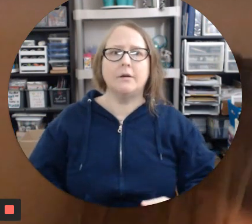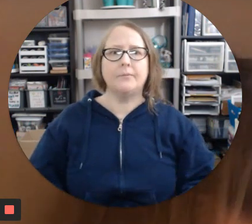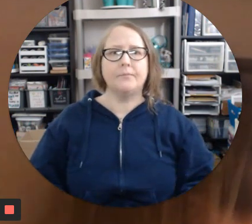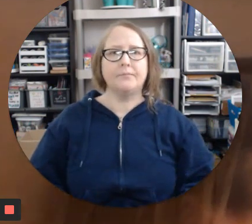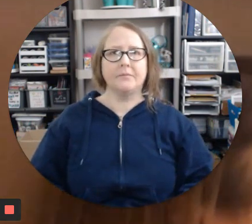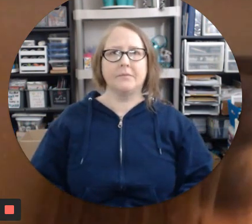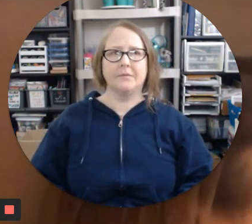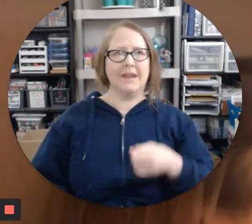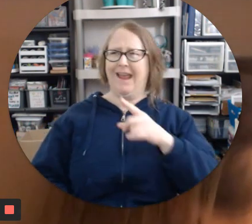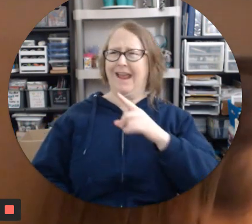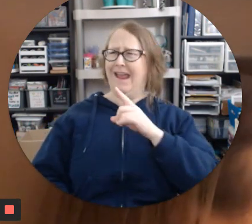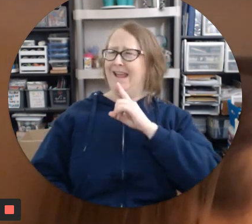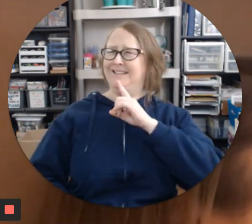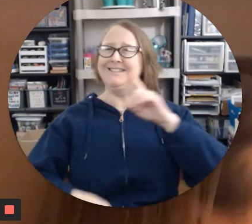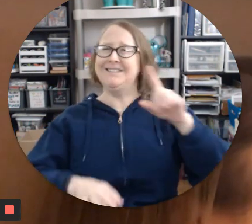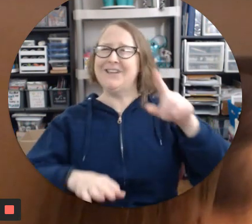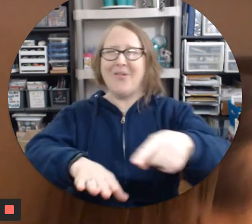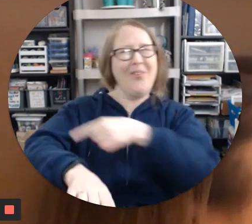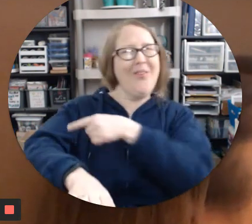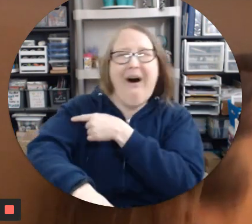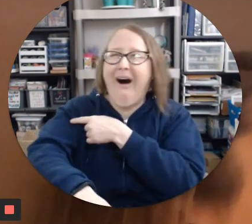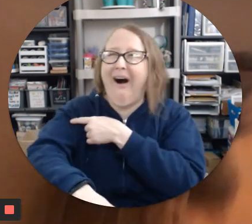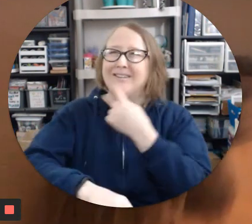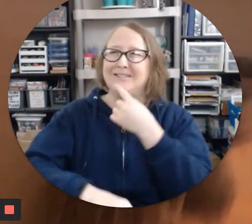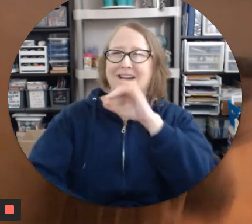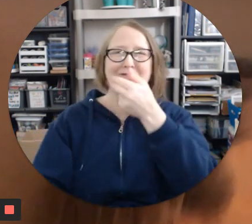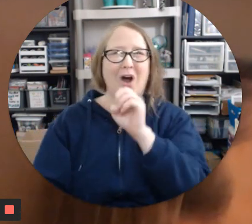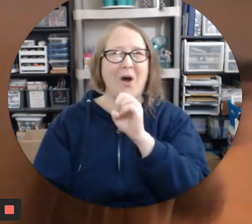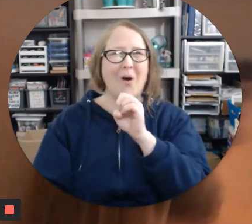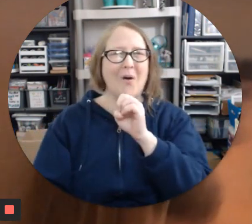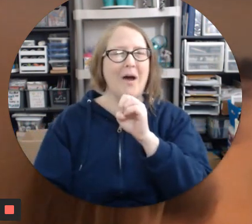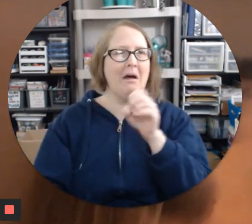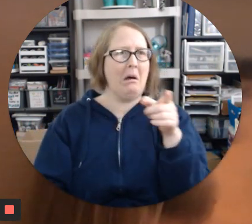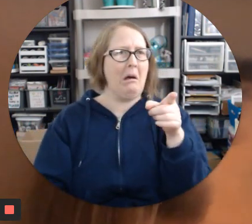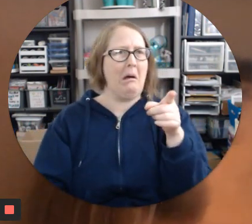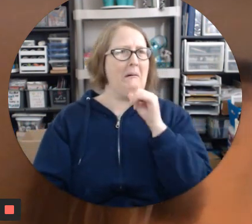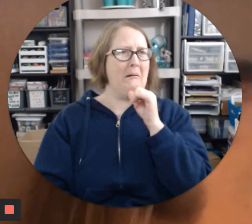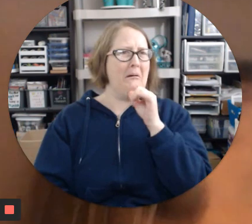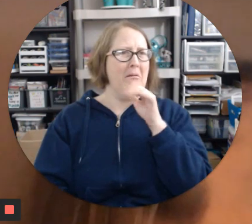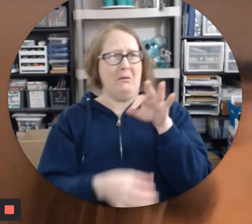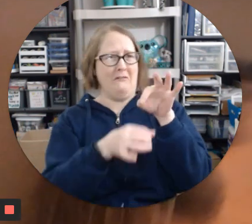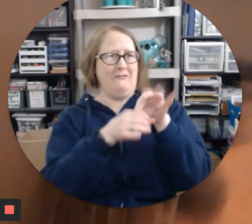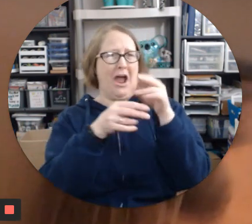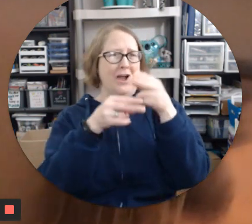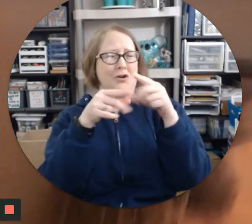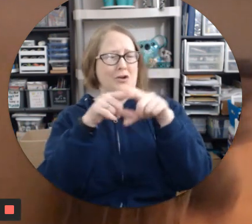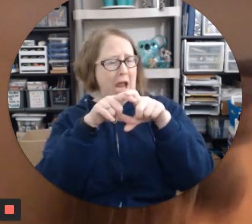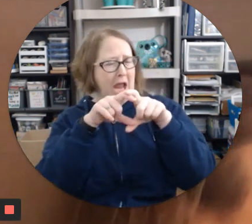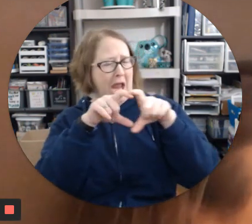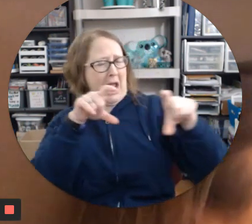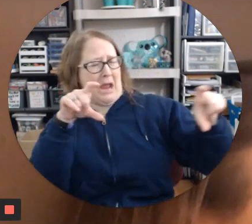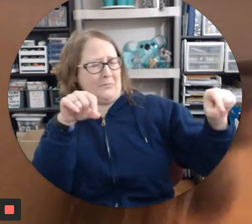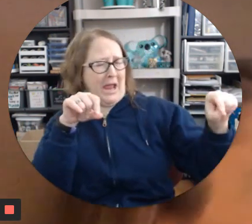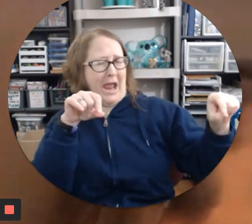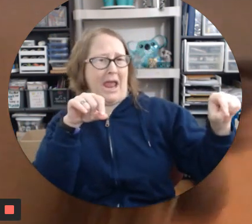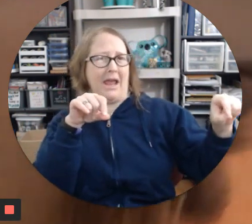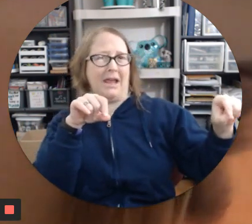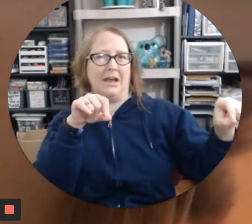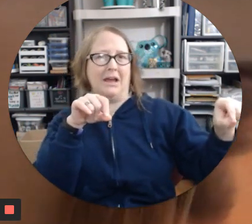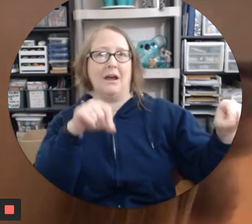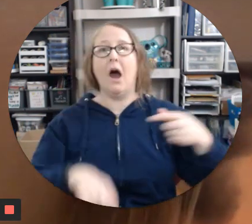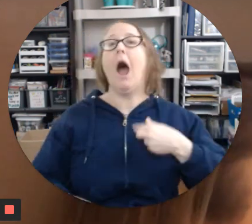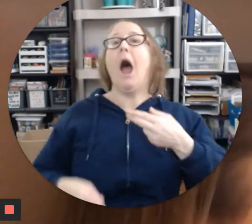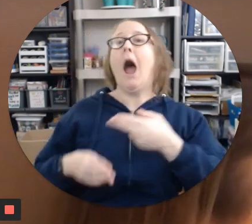It's so long, said Joe. It scarcely fits on your name tag, said Rita, pointing. I'm named after